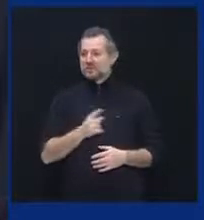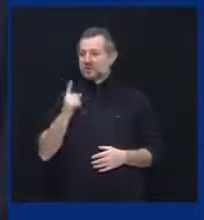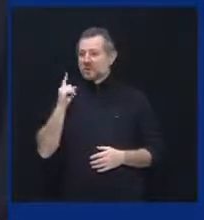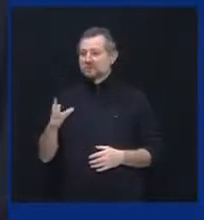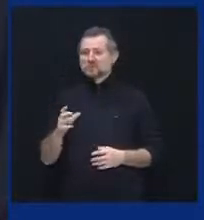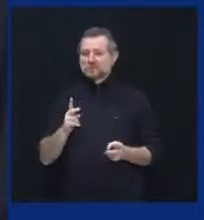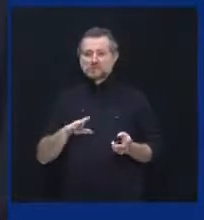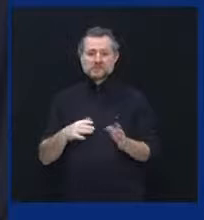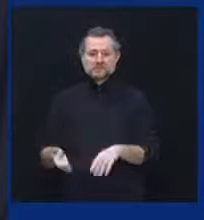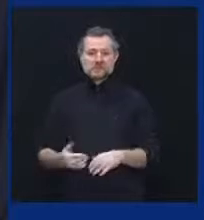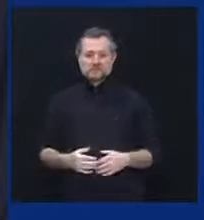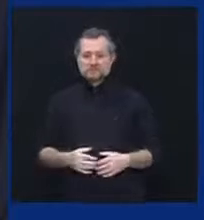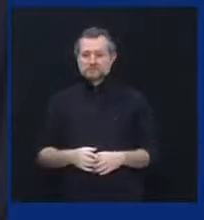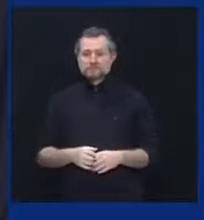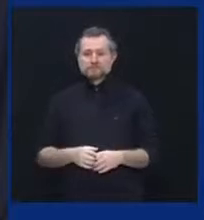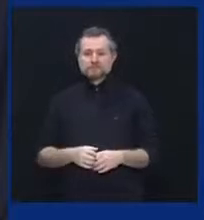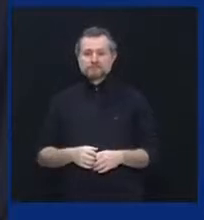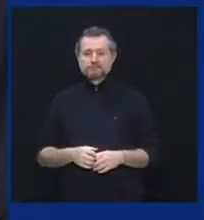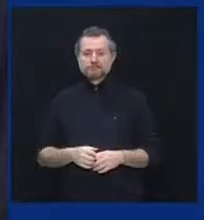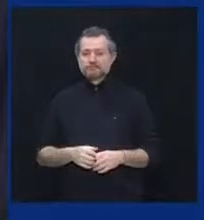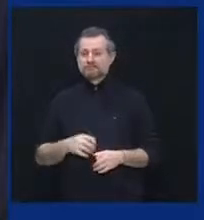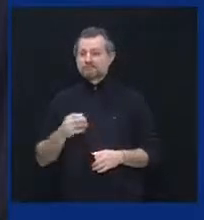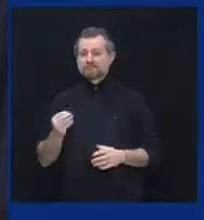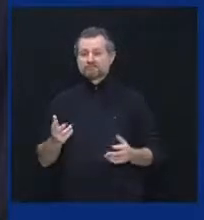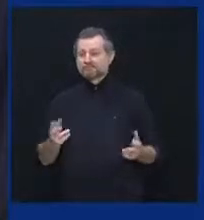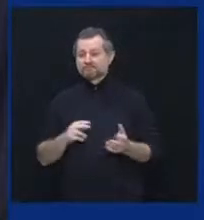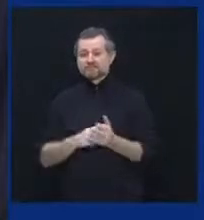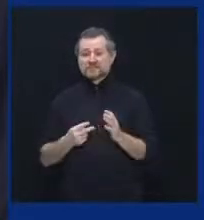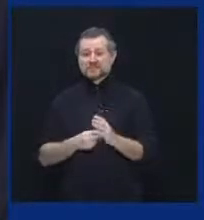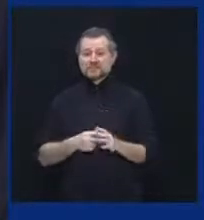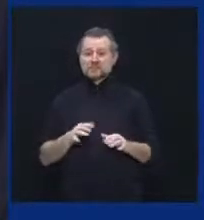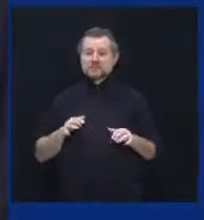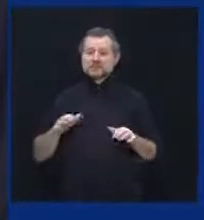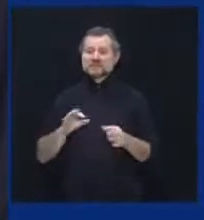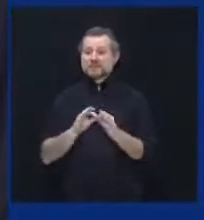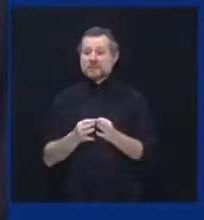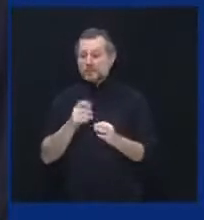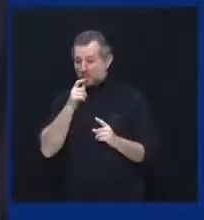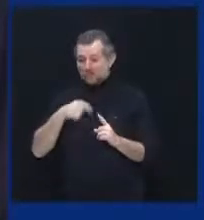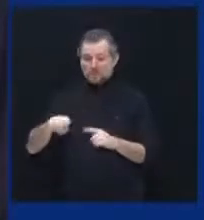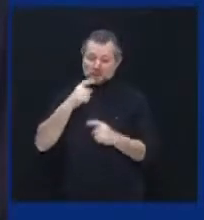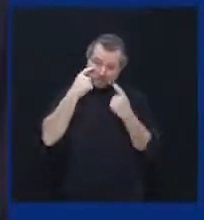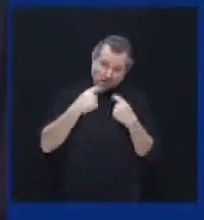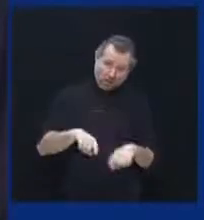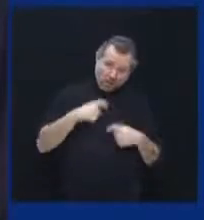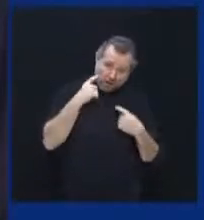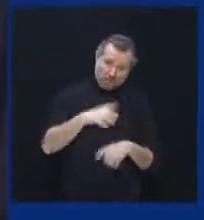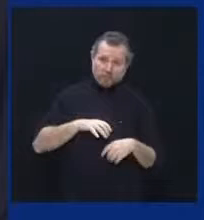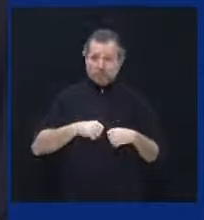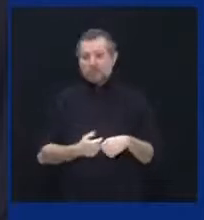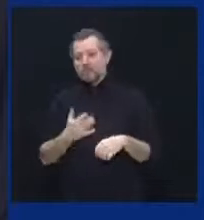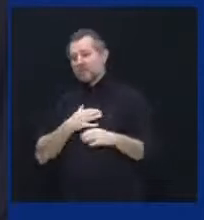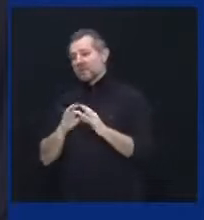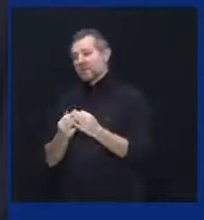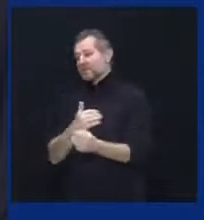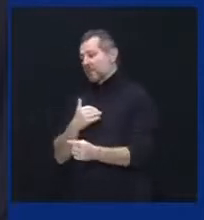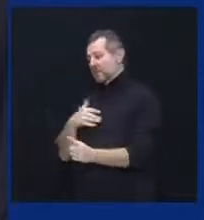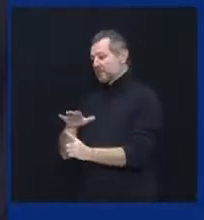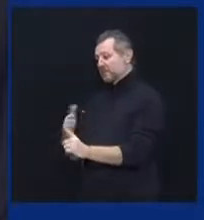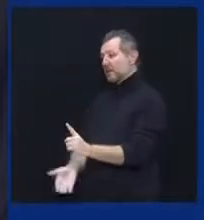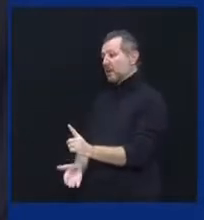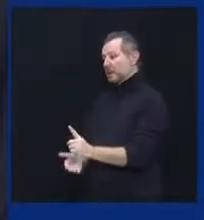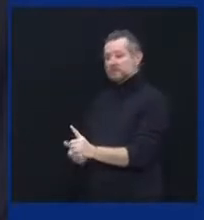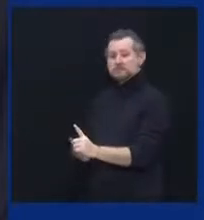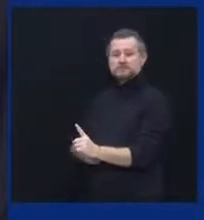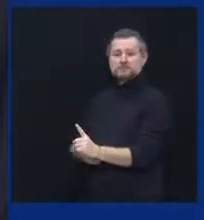died, and then the hundreds of family members who were home crying that day. And that's